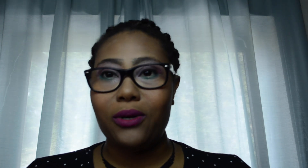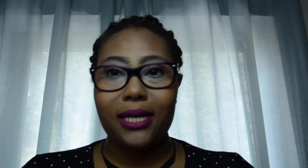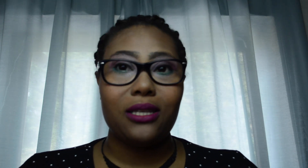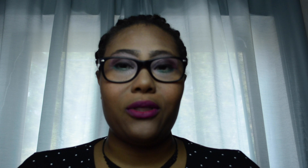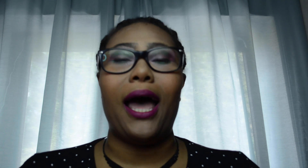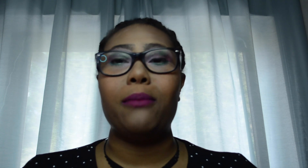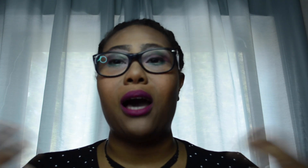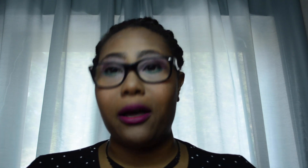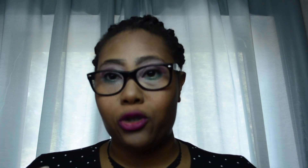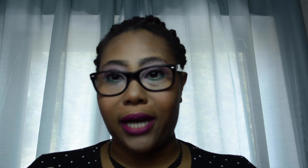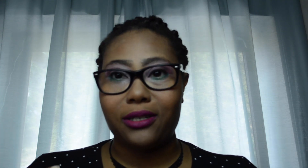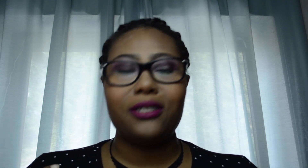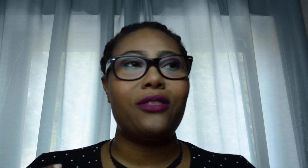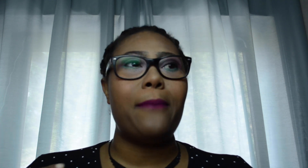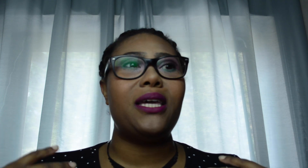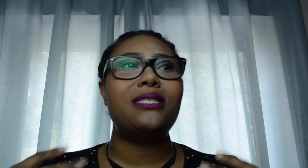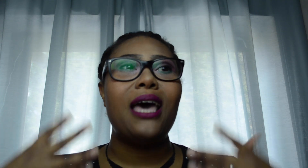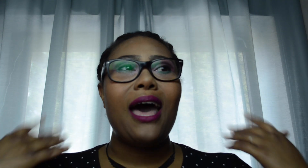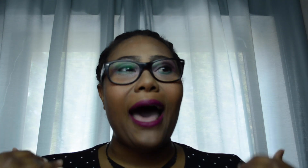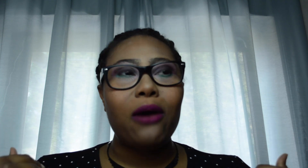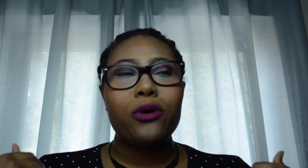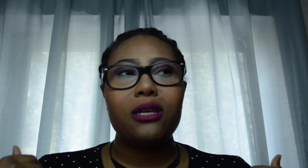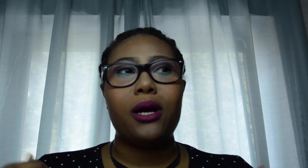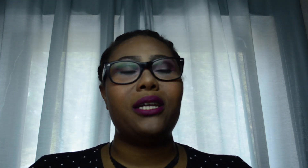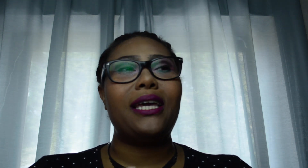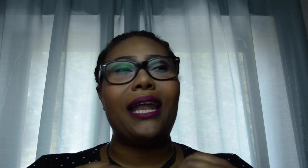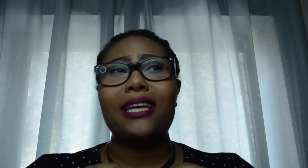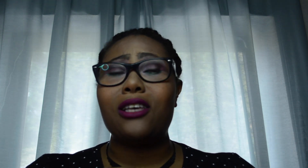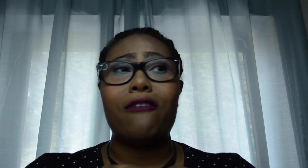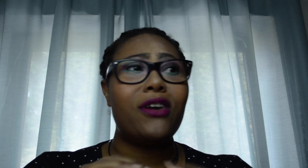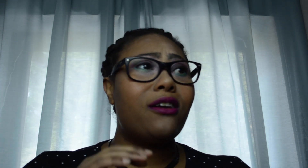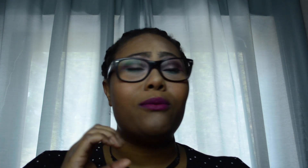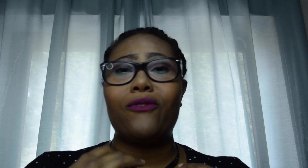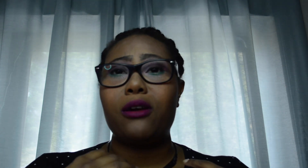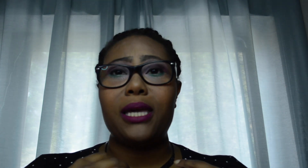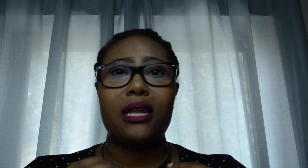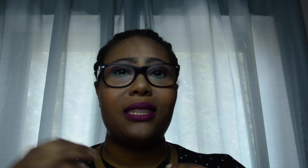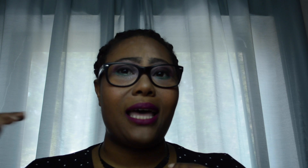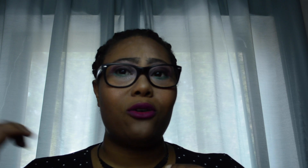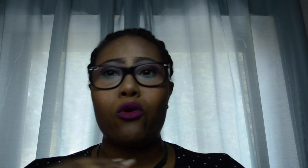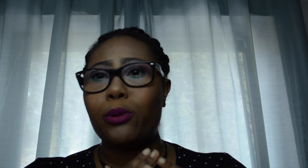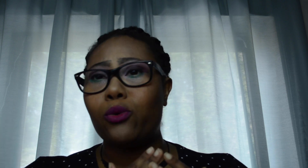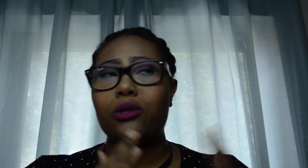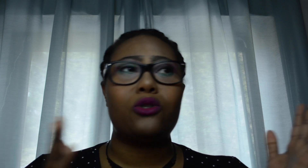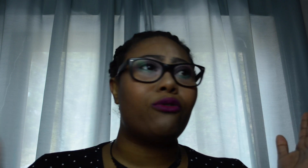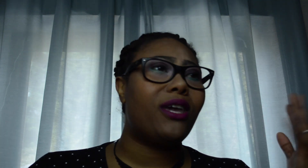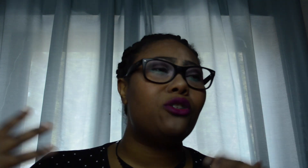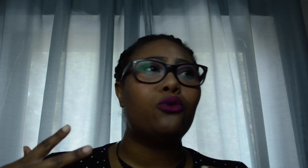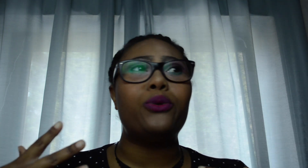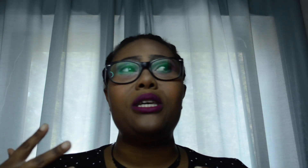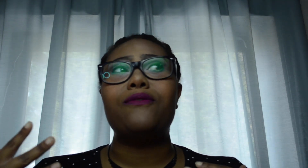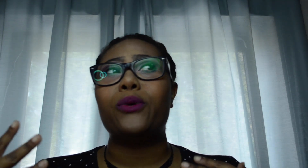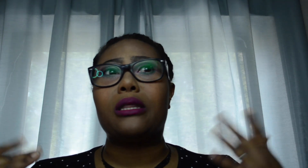basically, you guys know that I'm a contractor. So that means I work in marketing, and I saw from the very beginning that the corporate world is sort